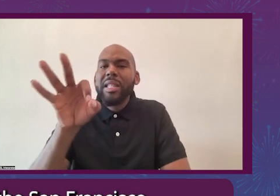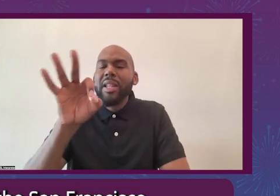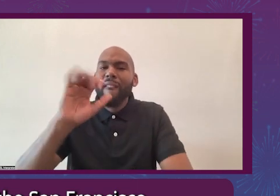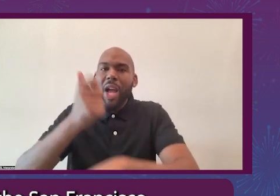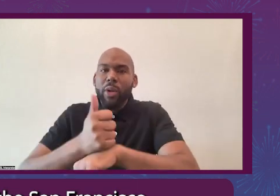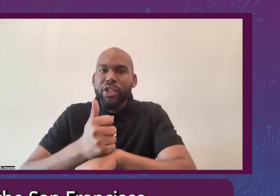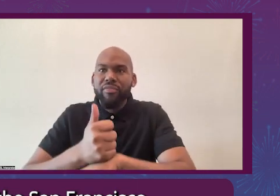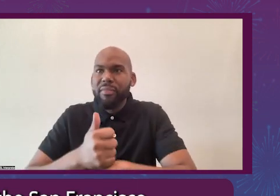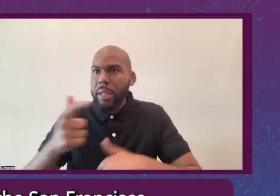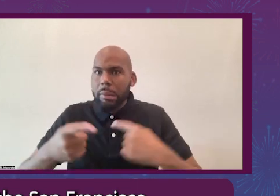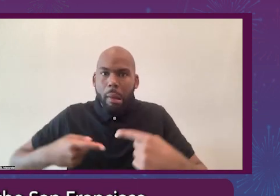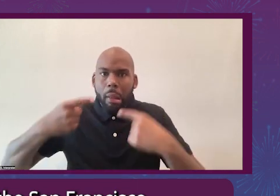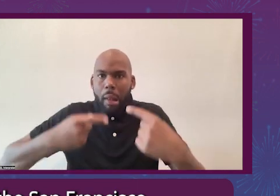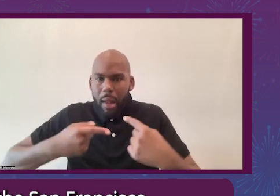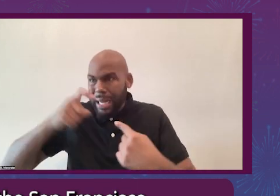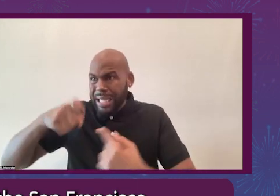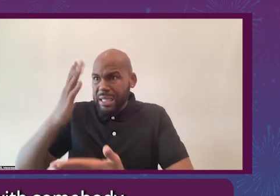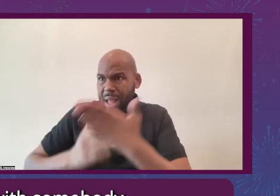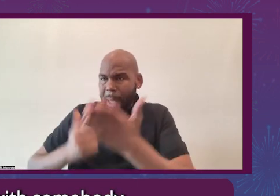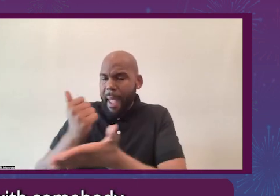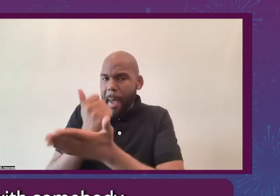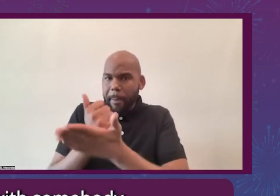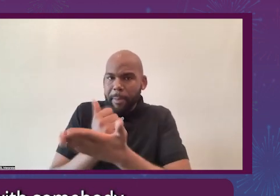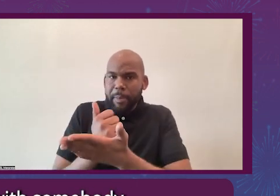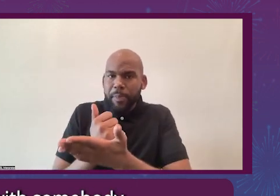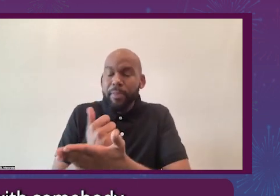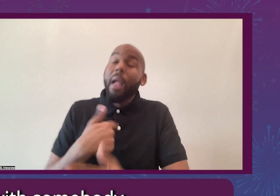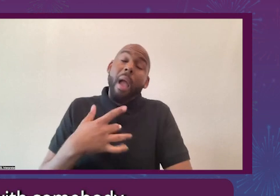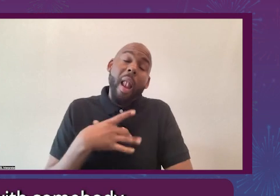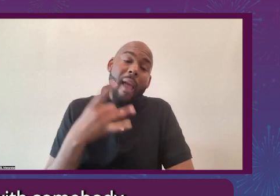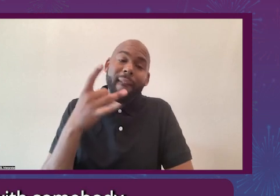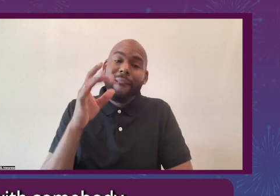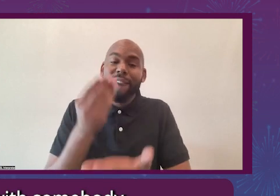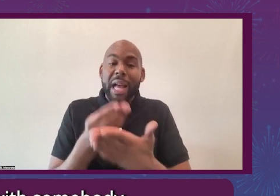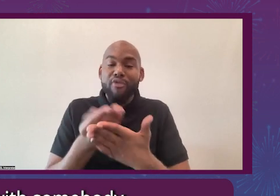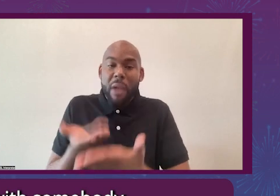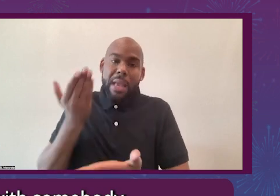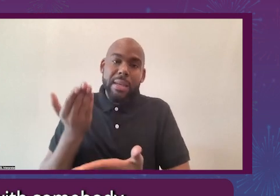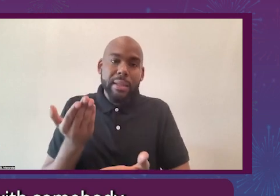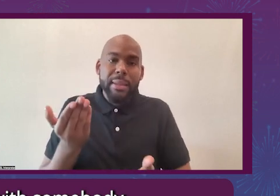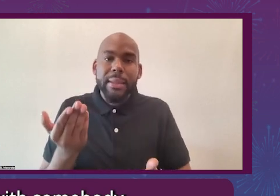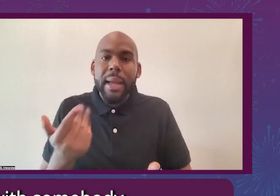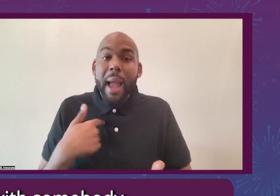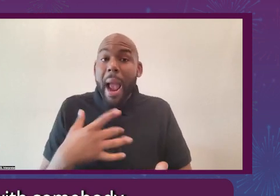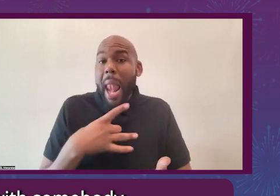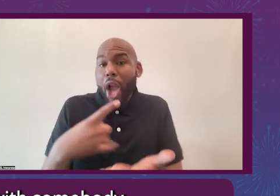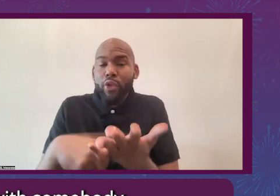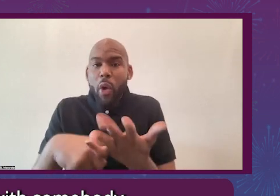the San Francisco Foundation and they weren't getting anywhere. And so they wanted some help with somebody. I like fundraising. I like